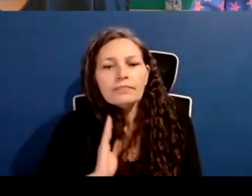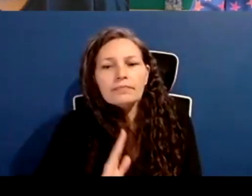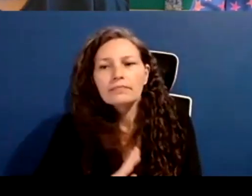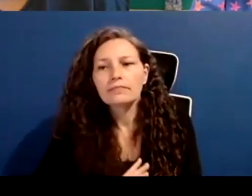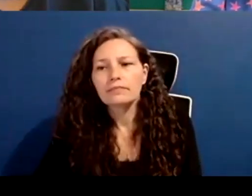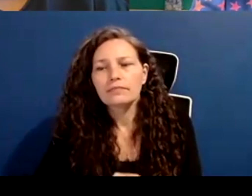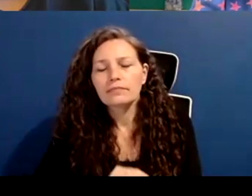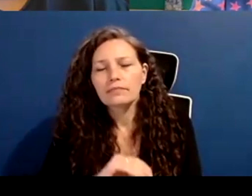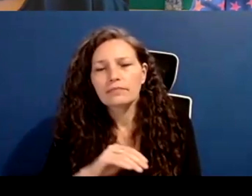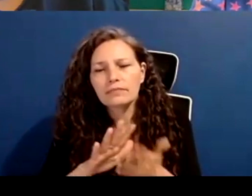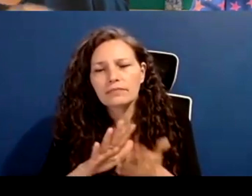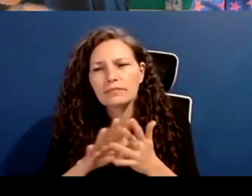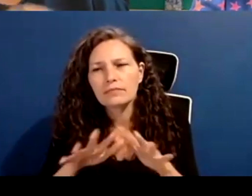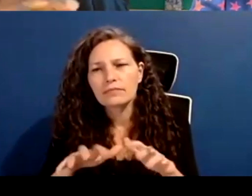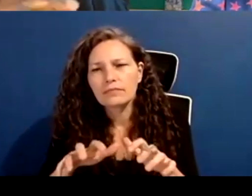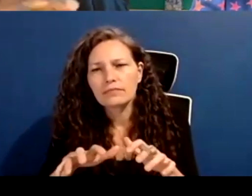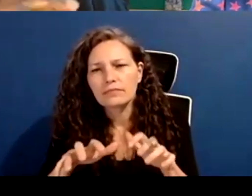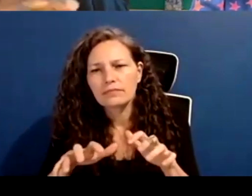great